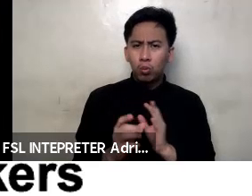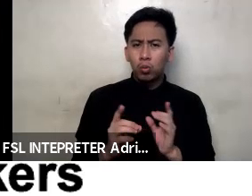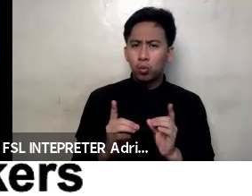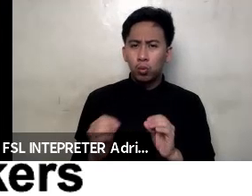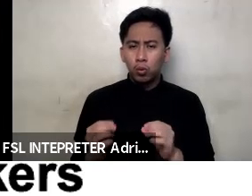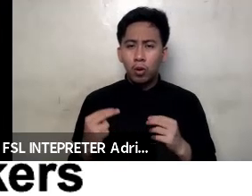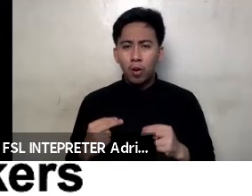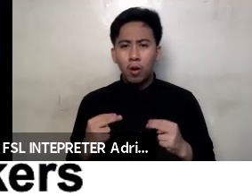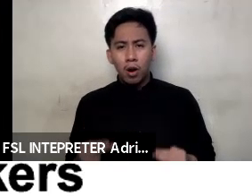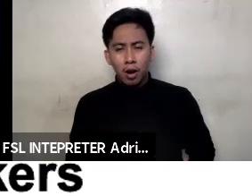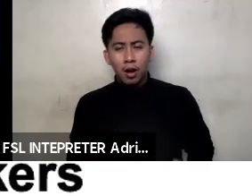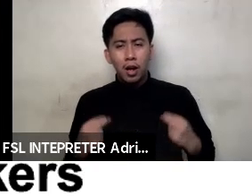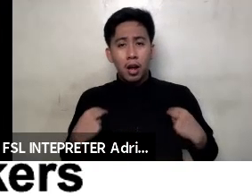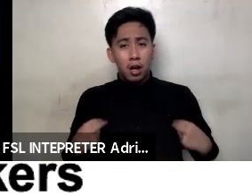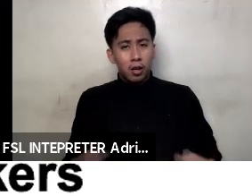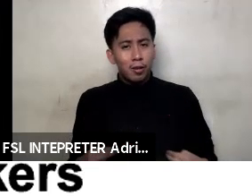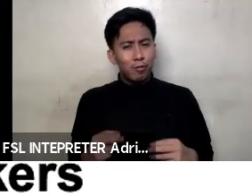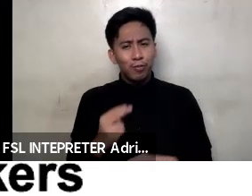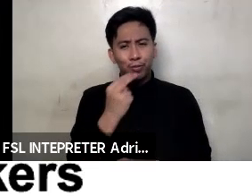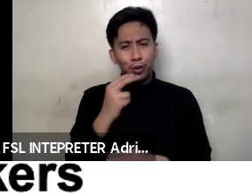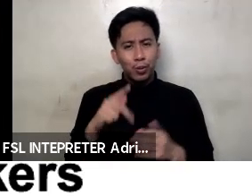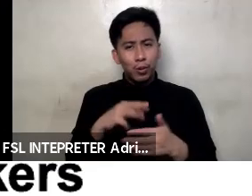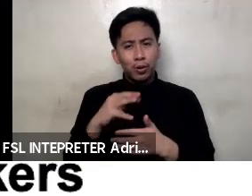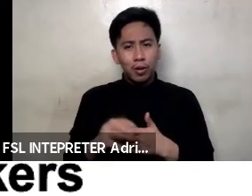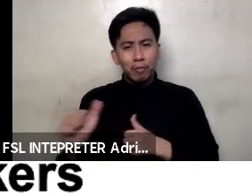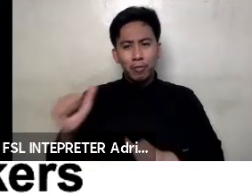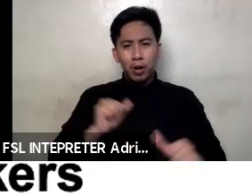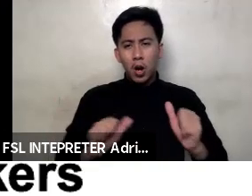nutrition program, and active community